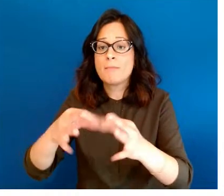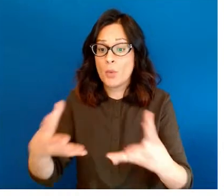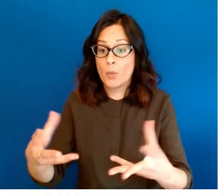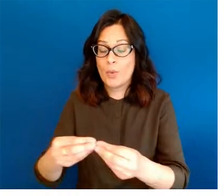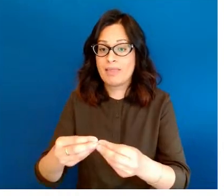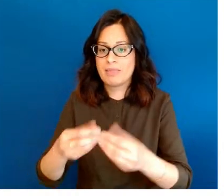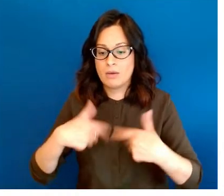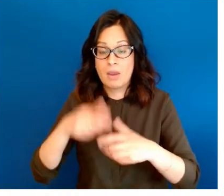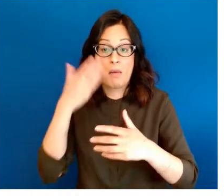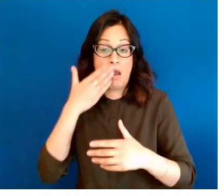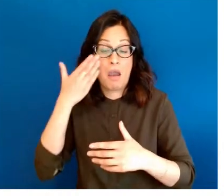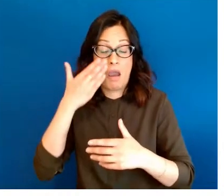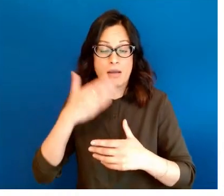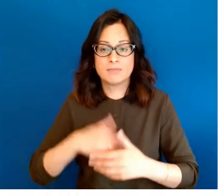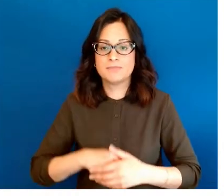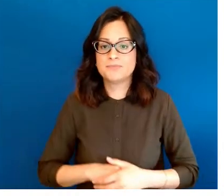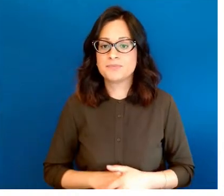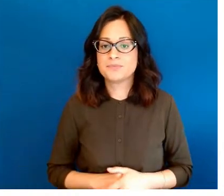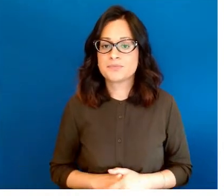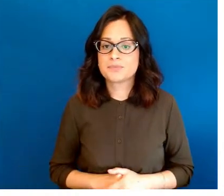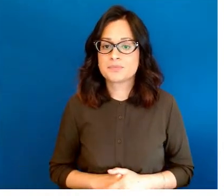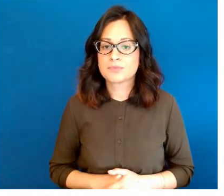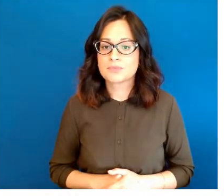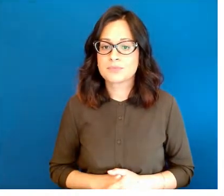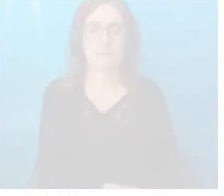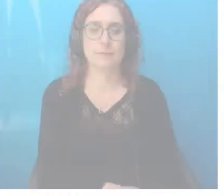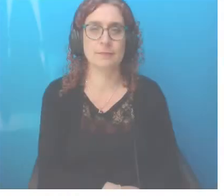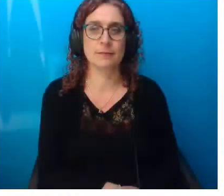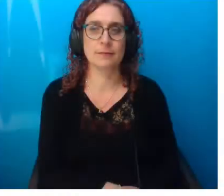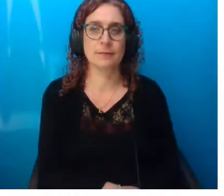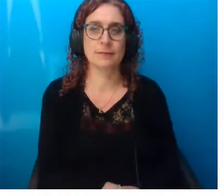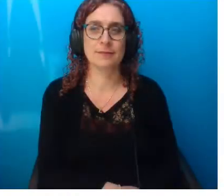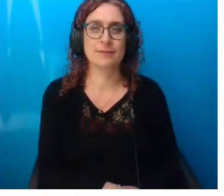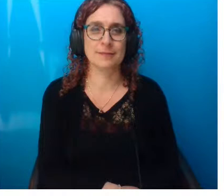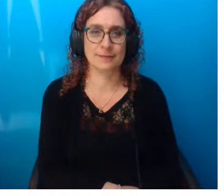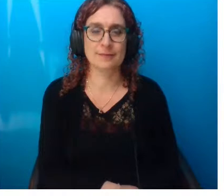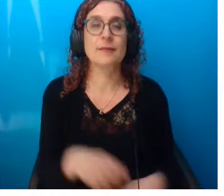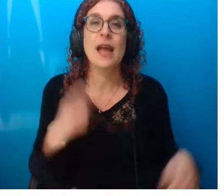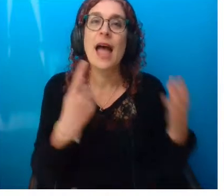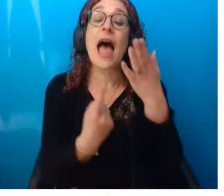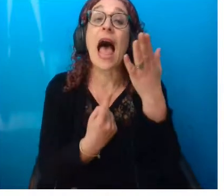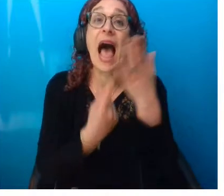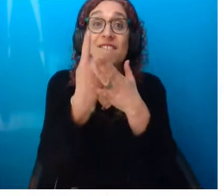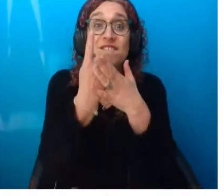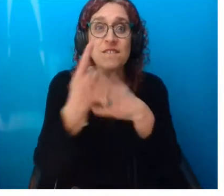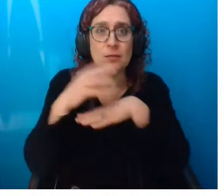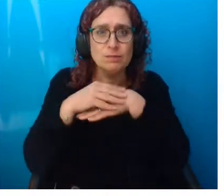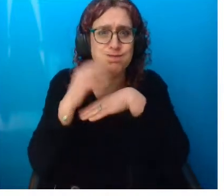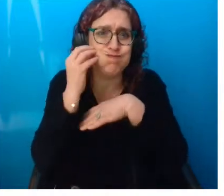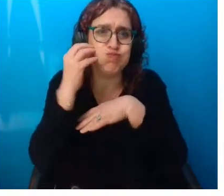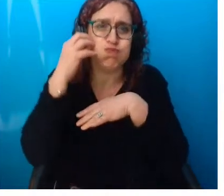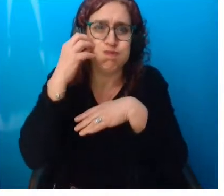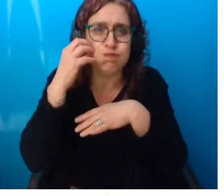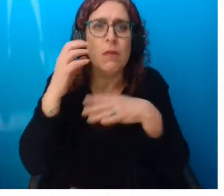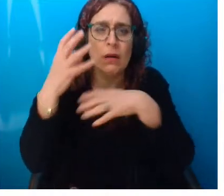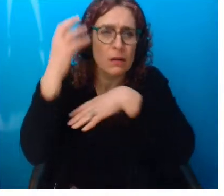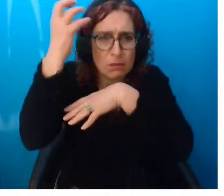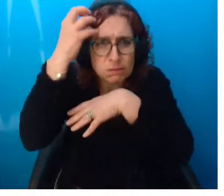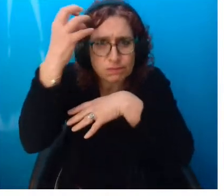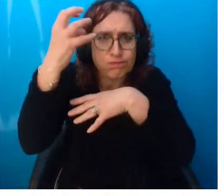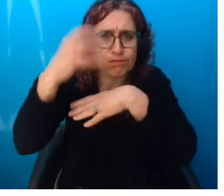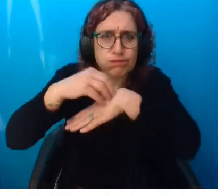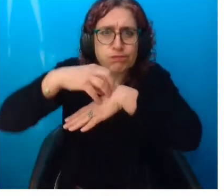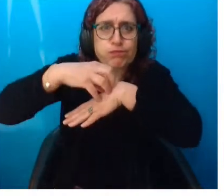applying. If the area is inflamed, you need to use an anti-inflammatory, and that